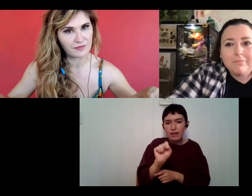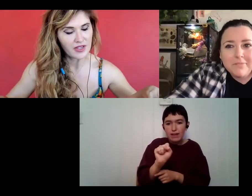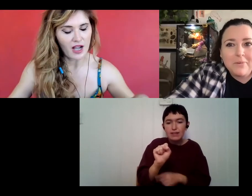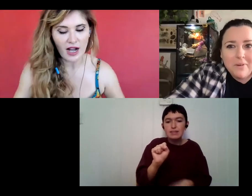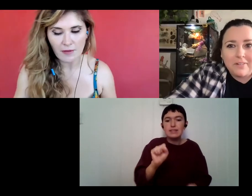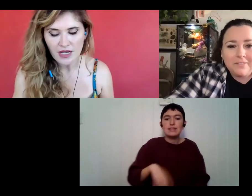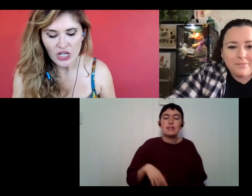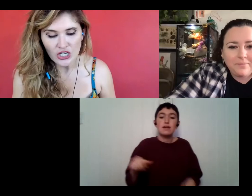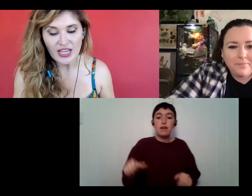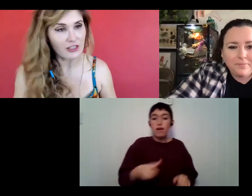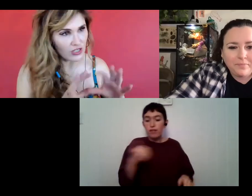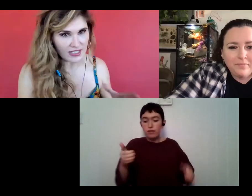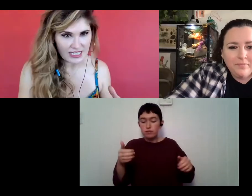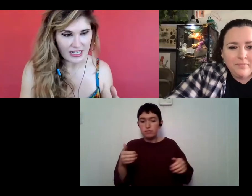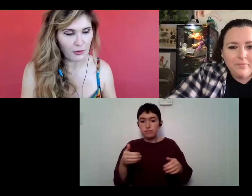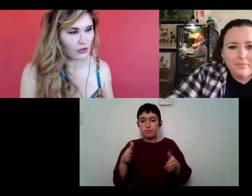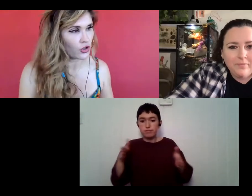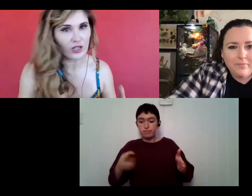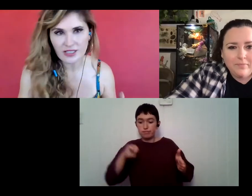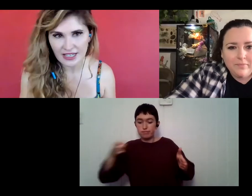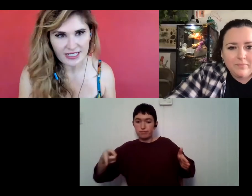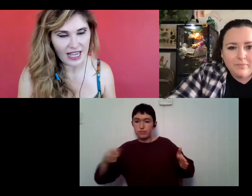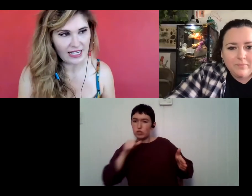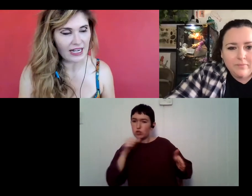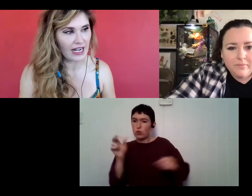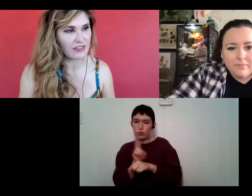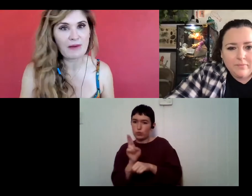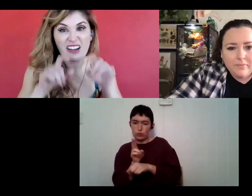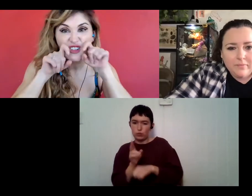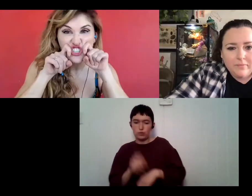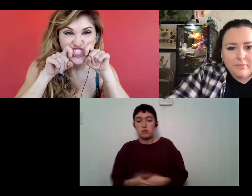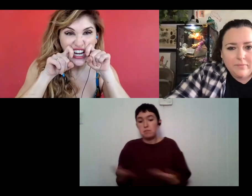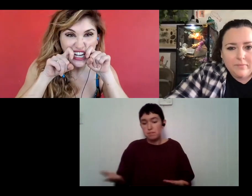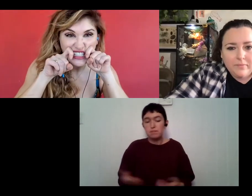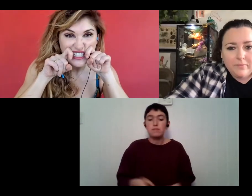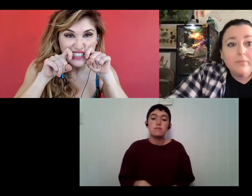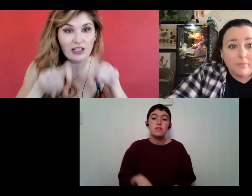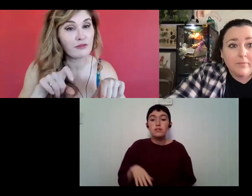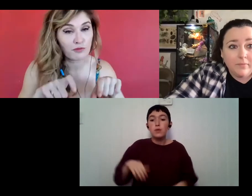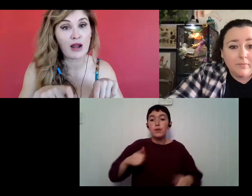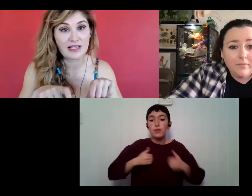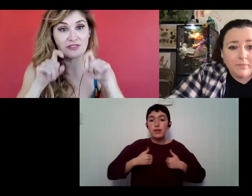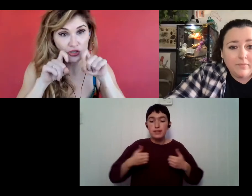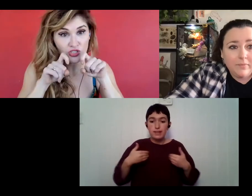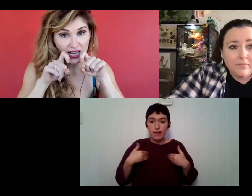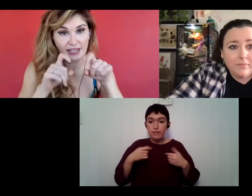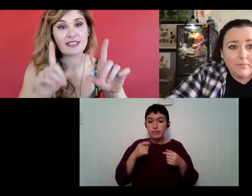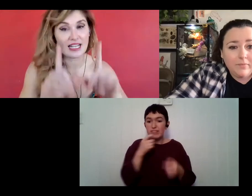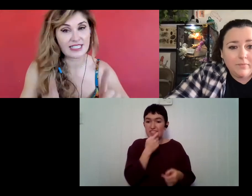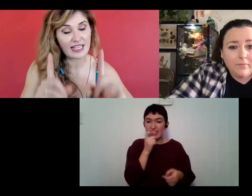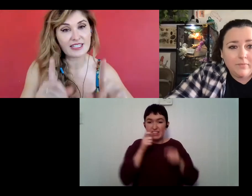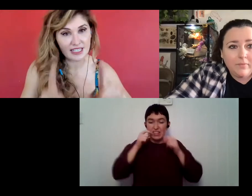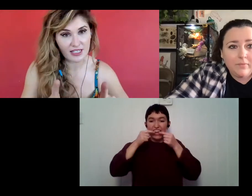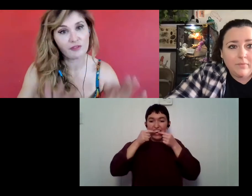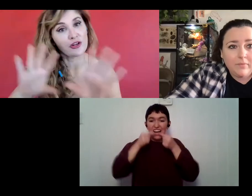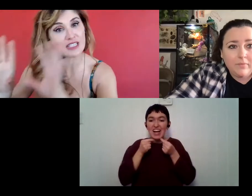culture. Cool. So that's an example. Gorillas, like I said, they might have those huge canines. A lot of primates have these huge canines. That's